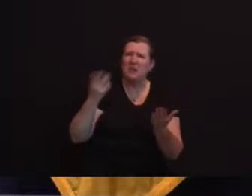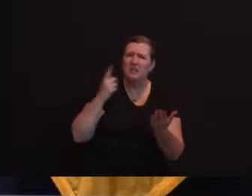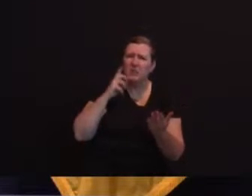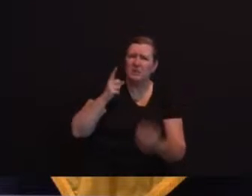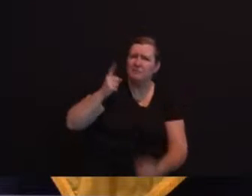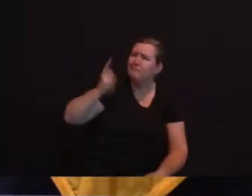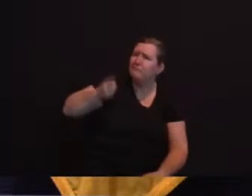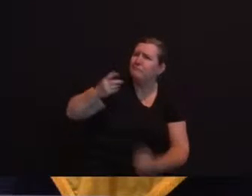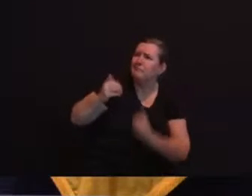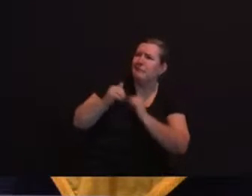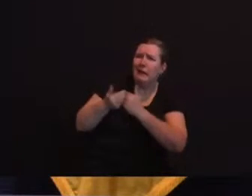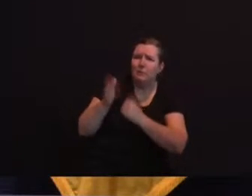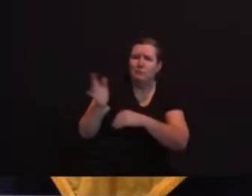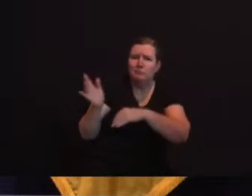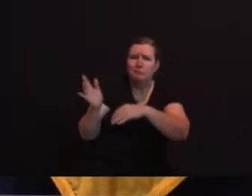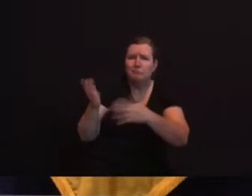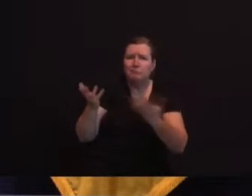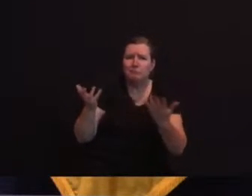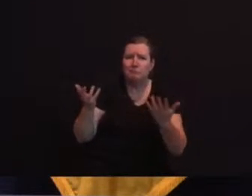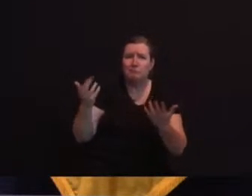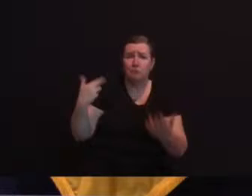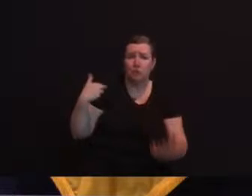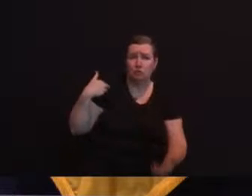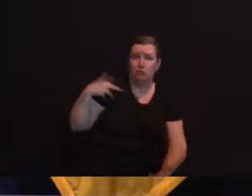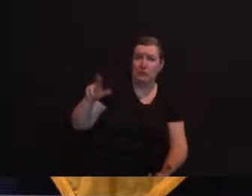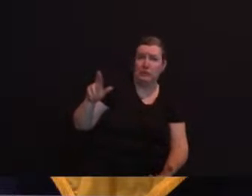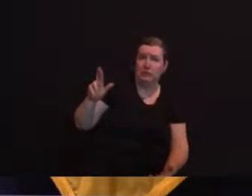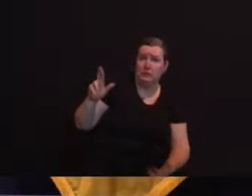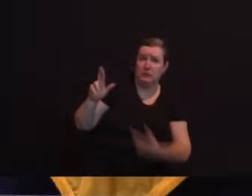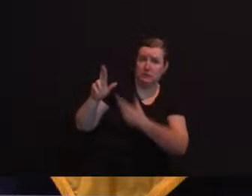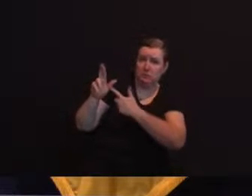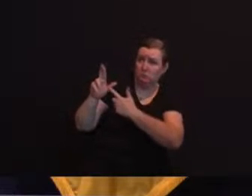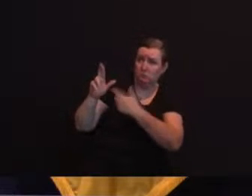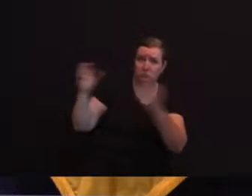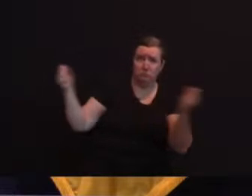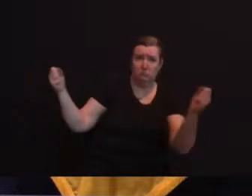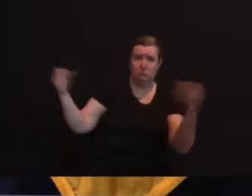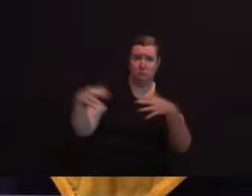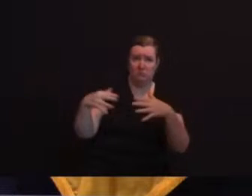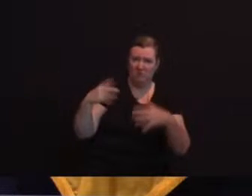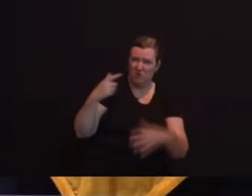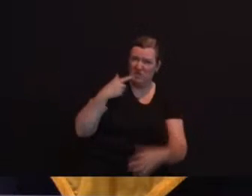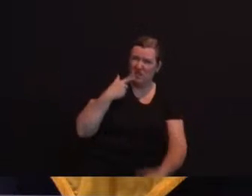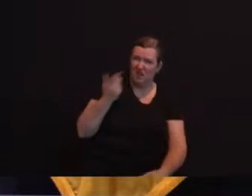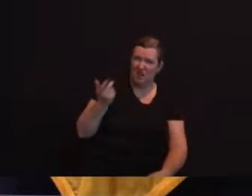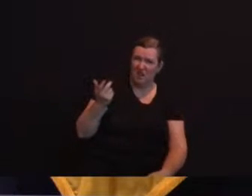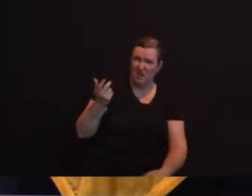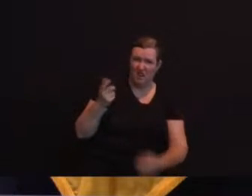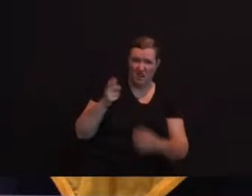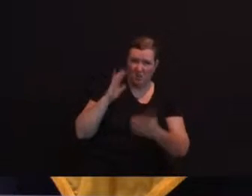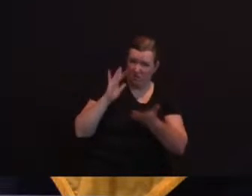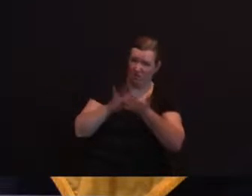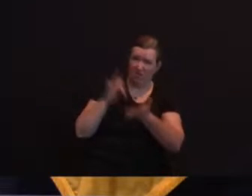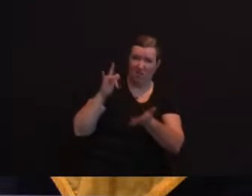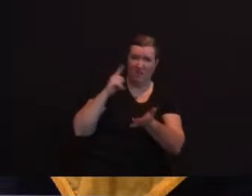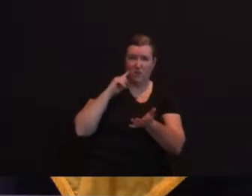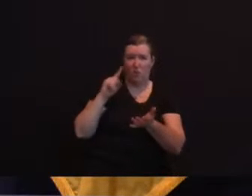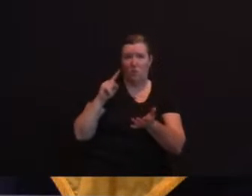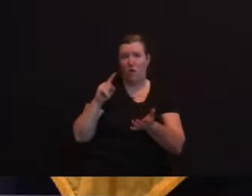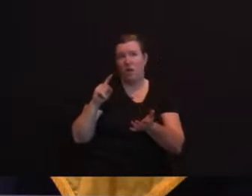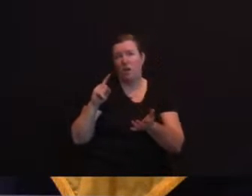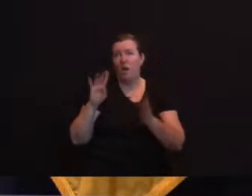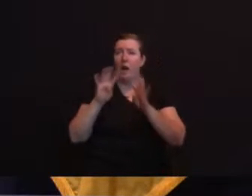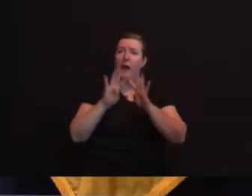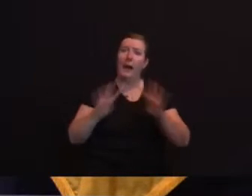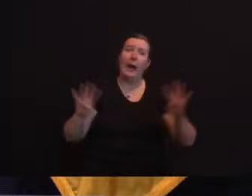to circumvent gathering restrictions for, say, Thanksgiving, Hanukkah, Christmas, and New Year's? One